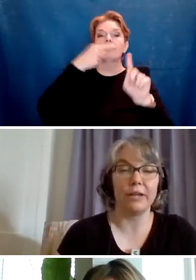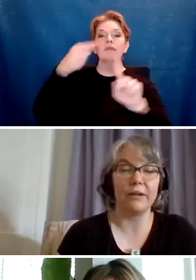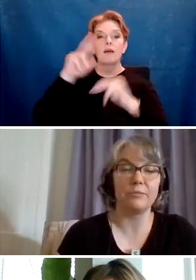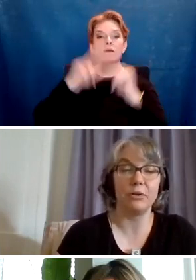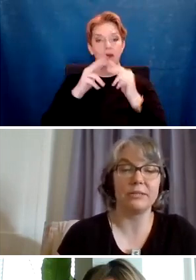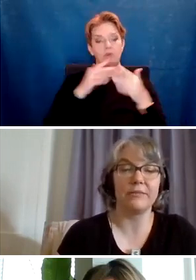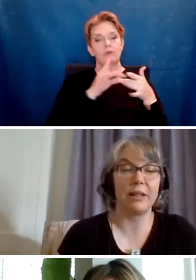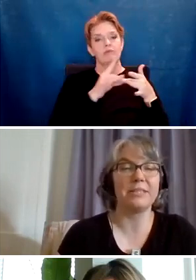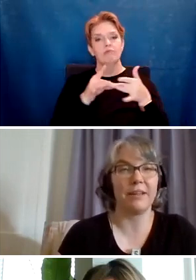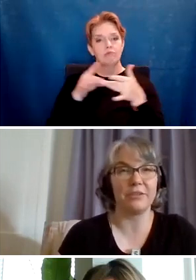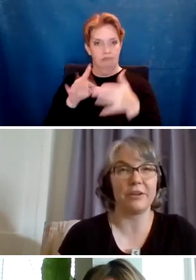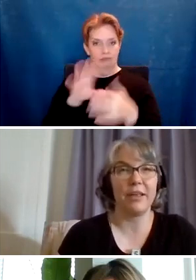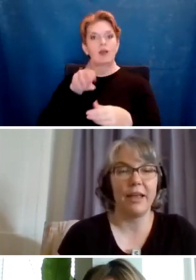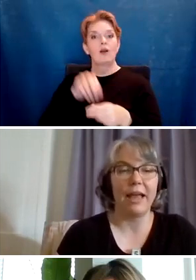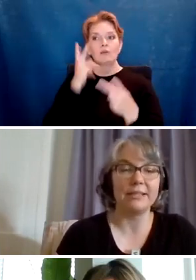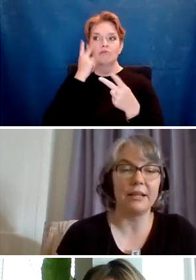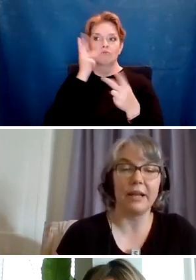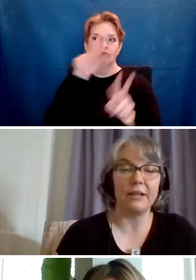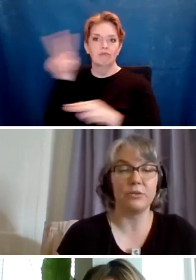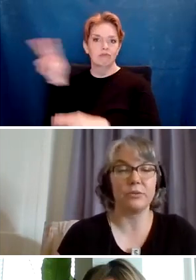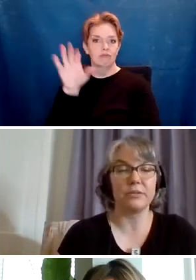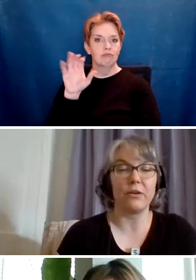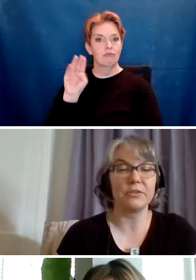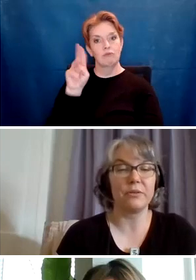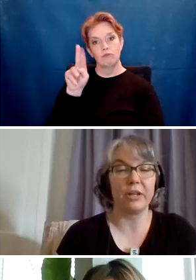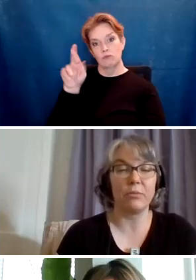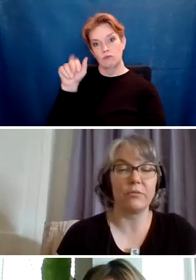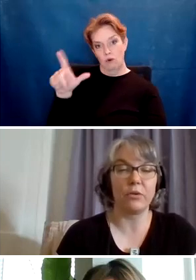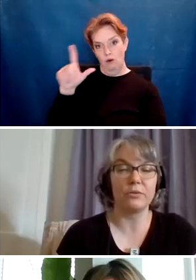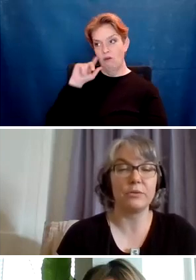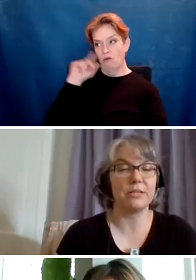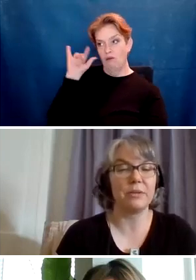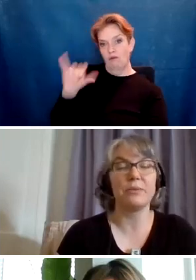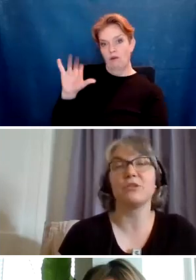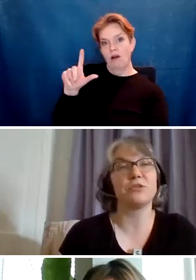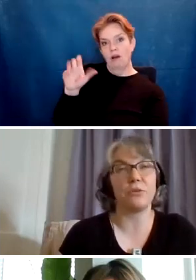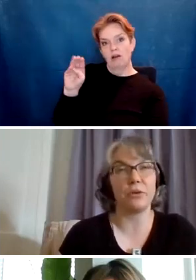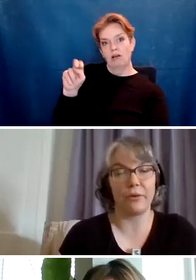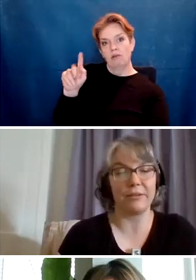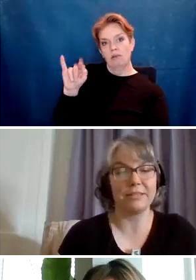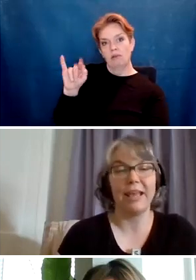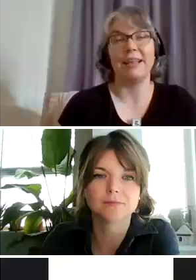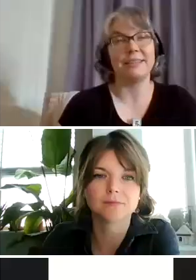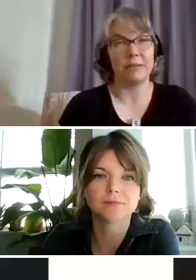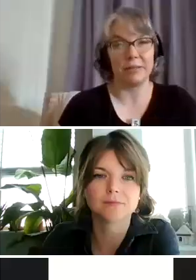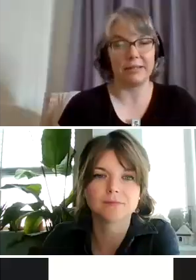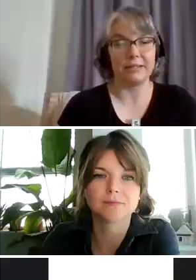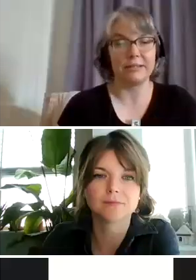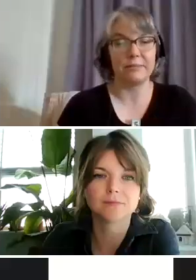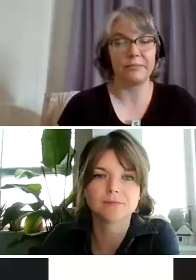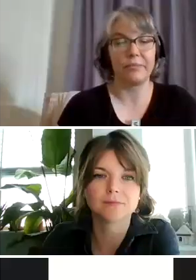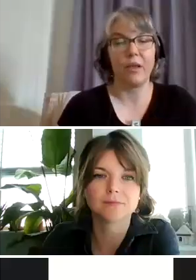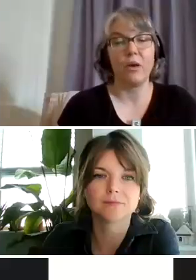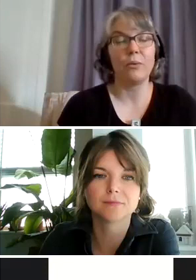the African House murals of Clementine Hunter, and self-guided tours are also available for those who simply wish to stroll the grounds and see the